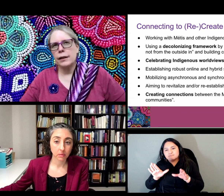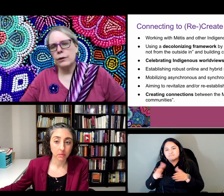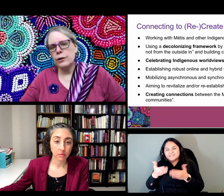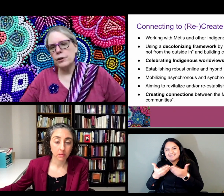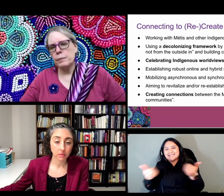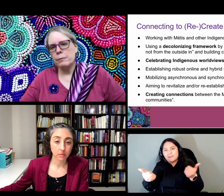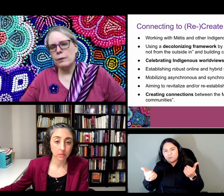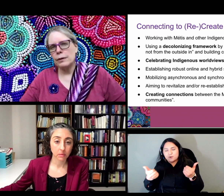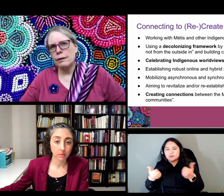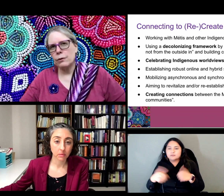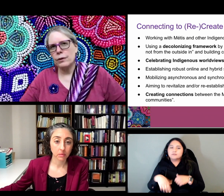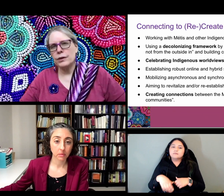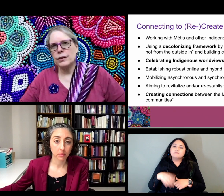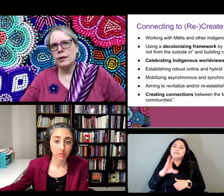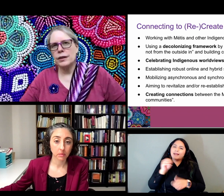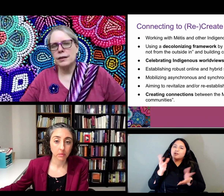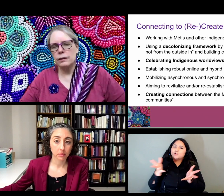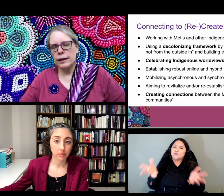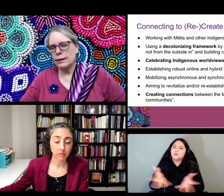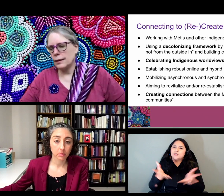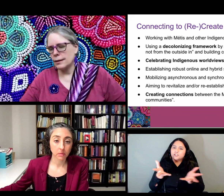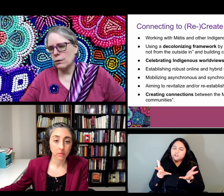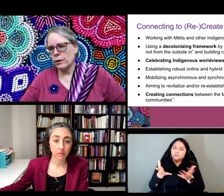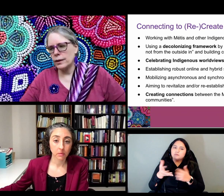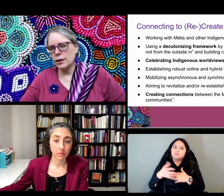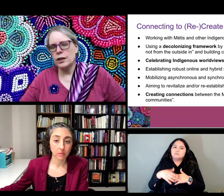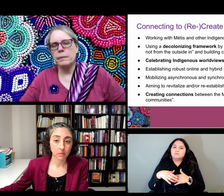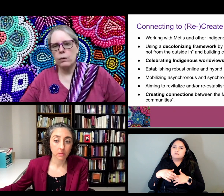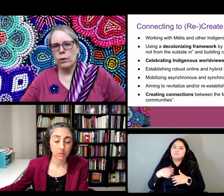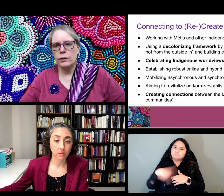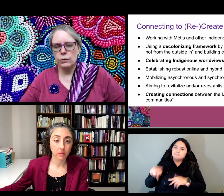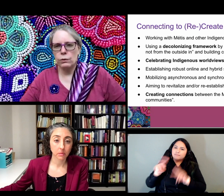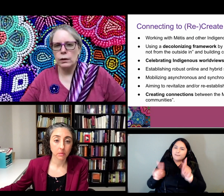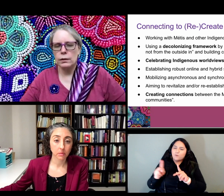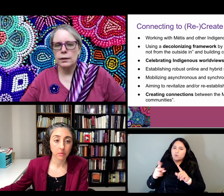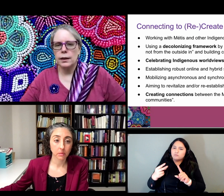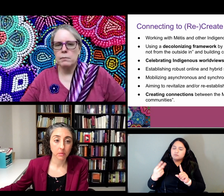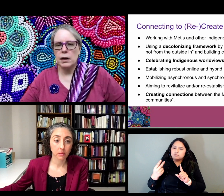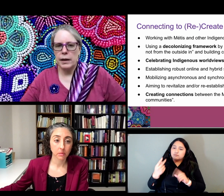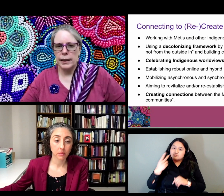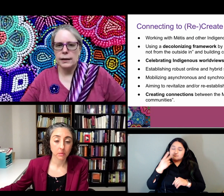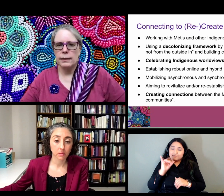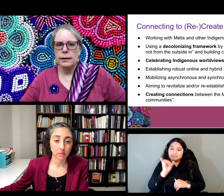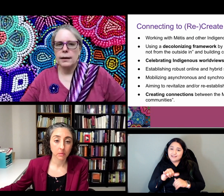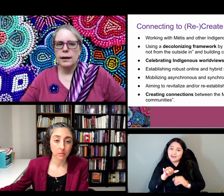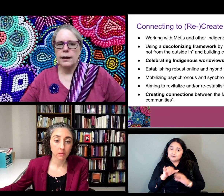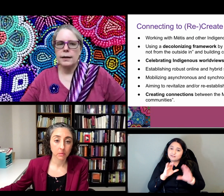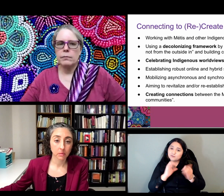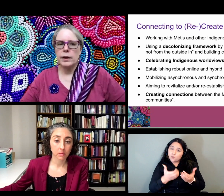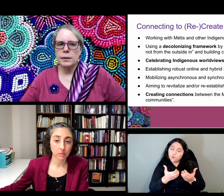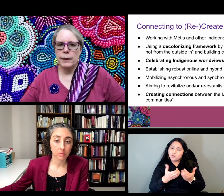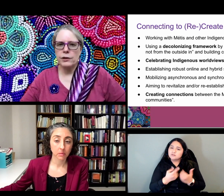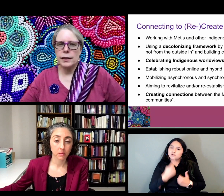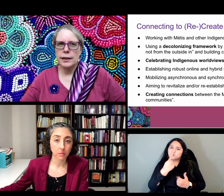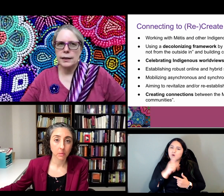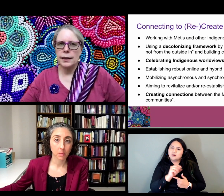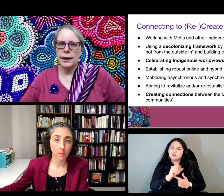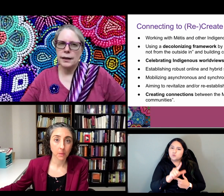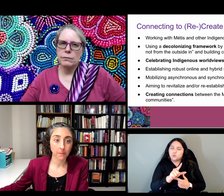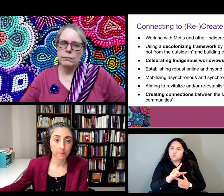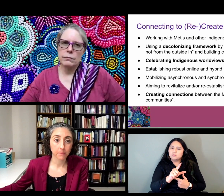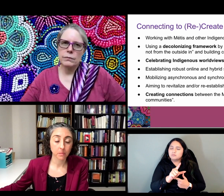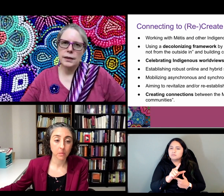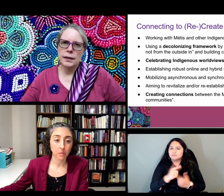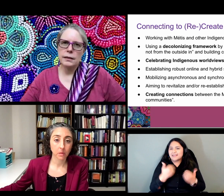And encourage people, of course, to look at this course as just being one tool among many, especially